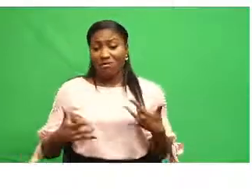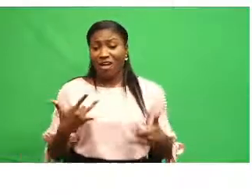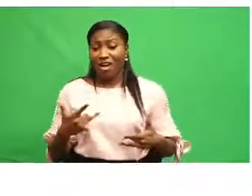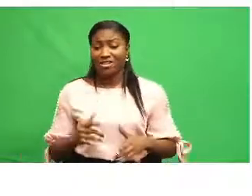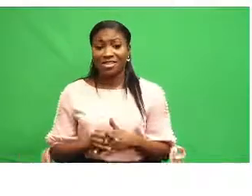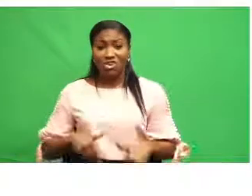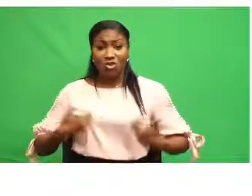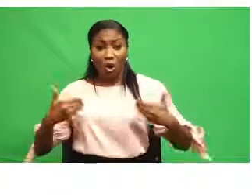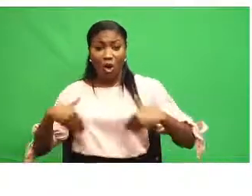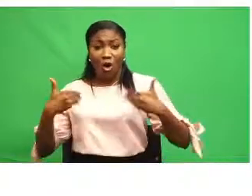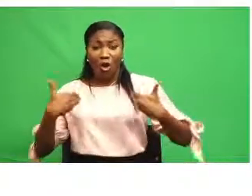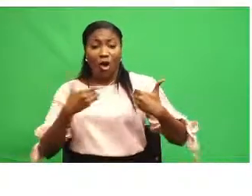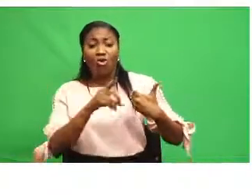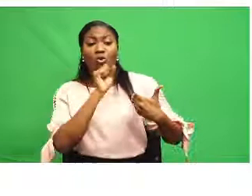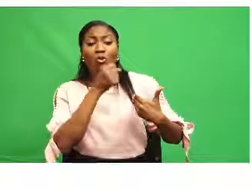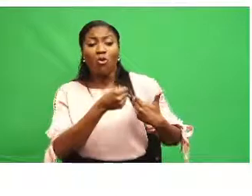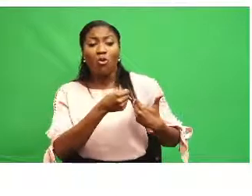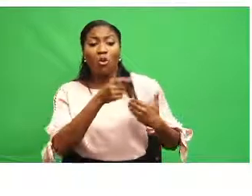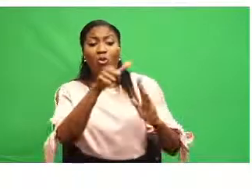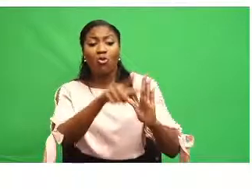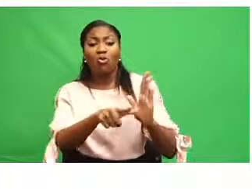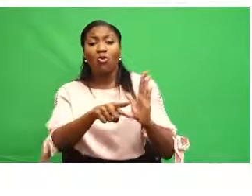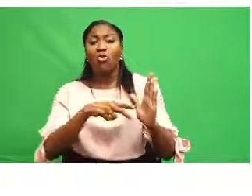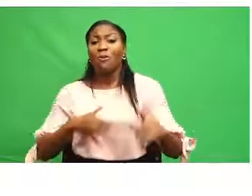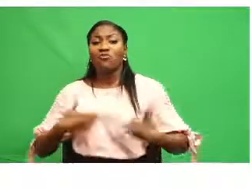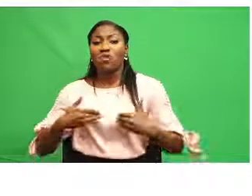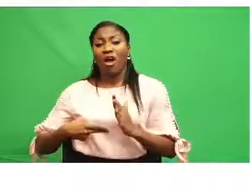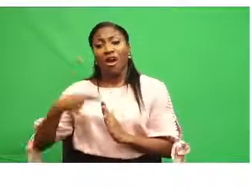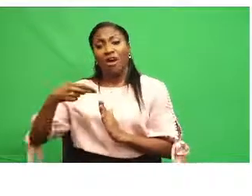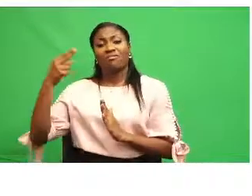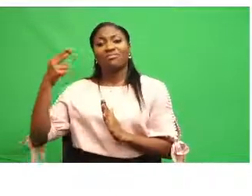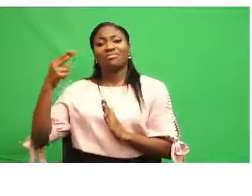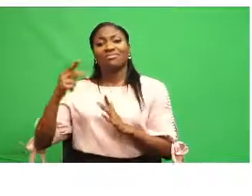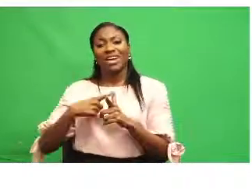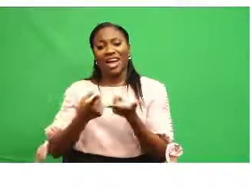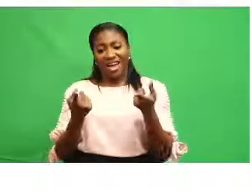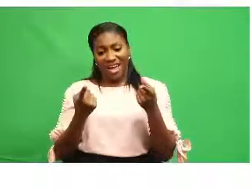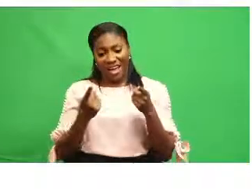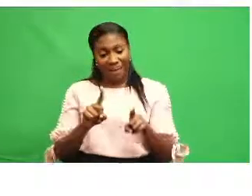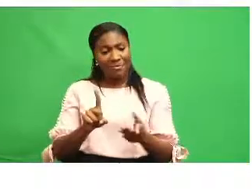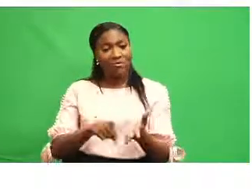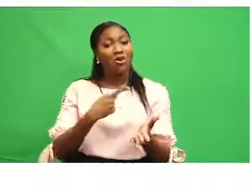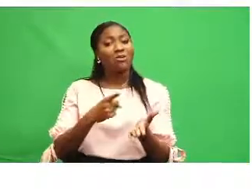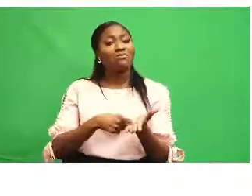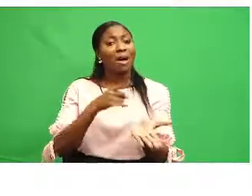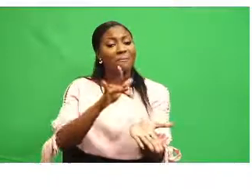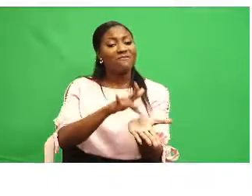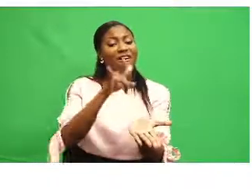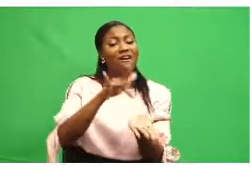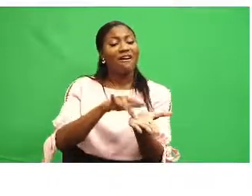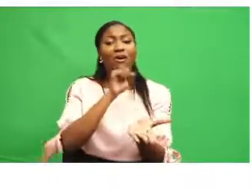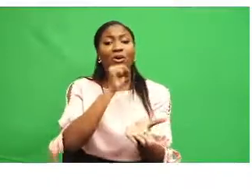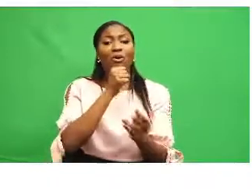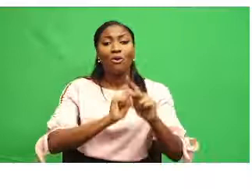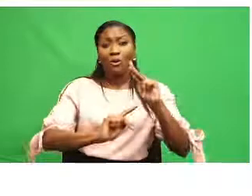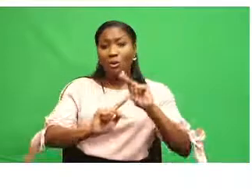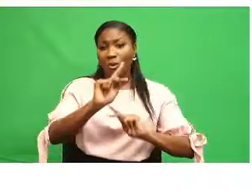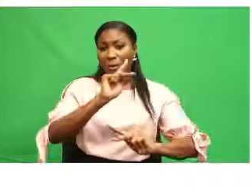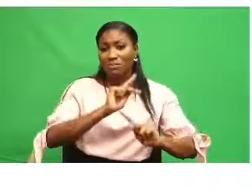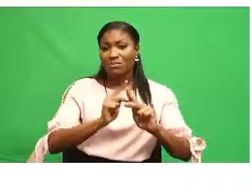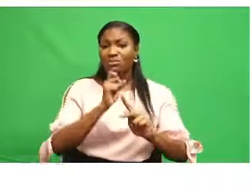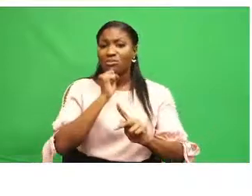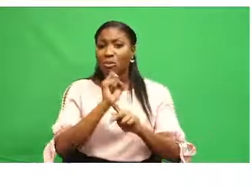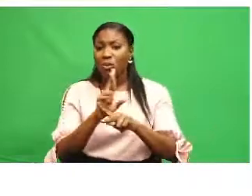it. Possible exposure to elder abuse starts when one is often